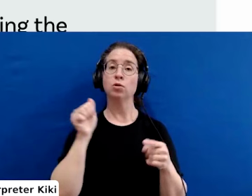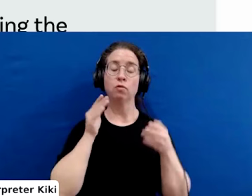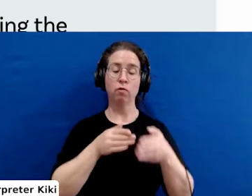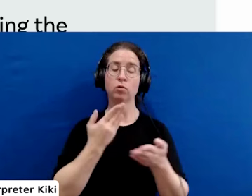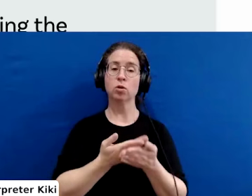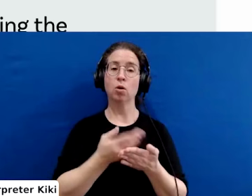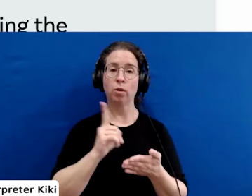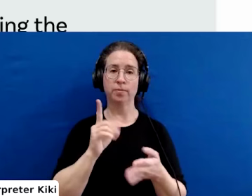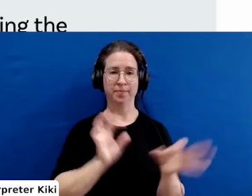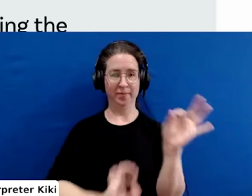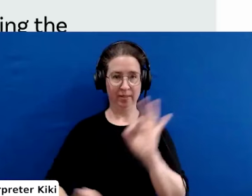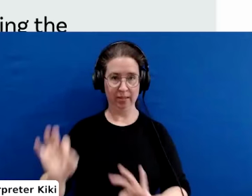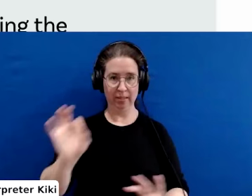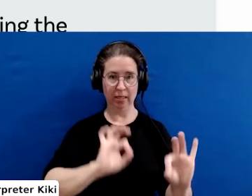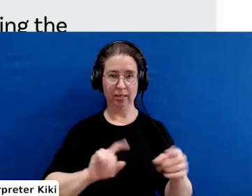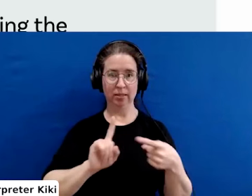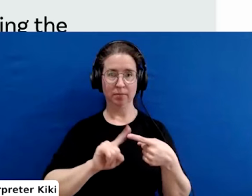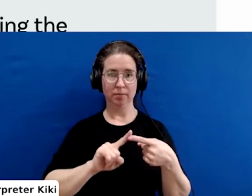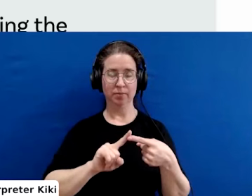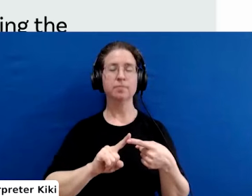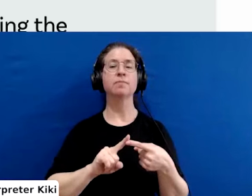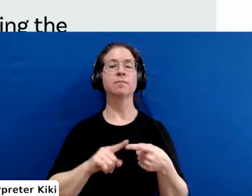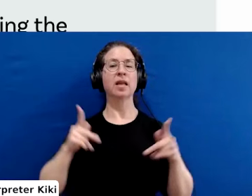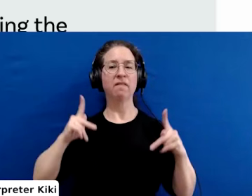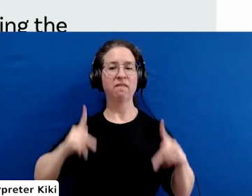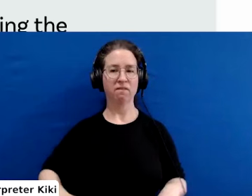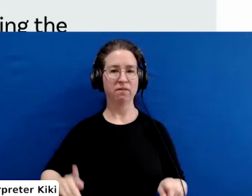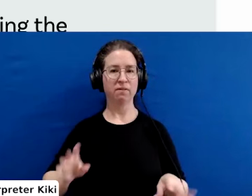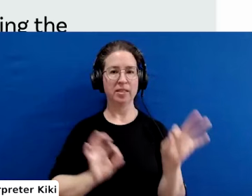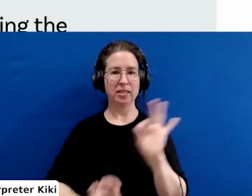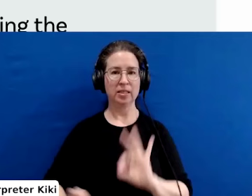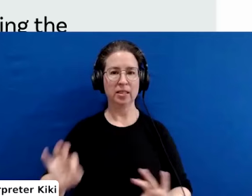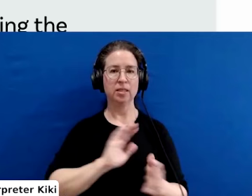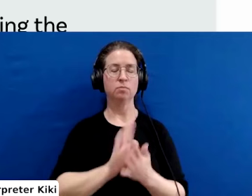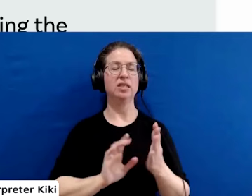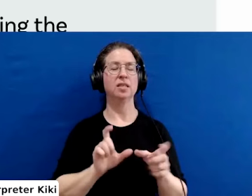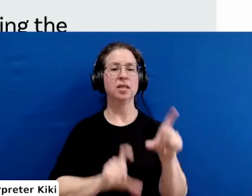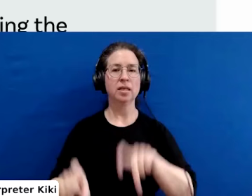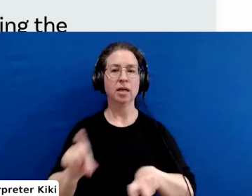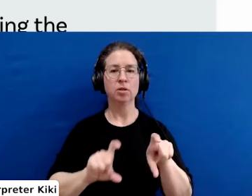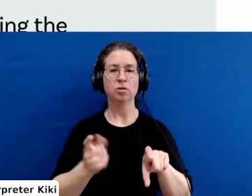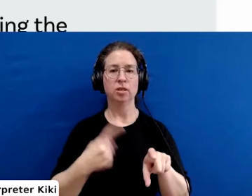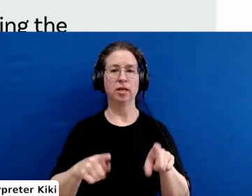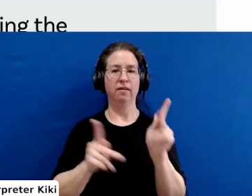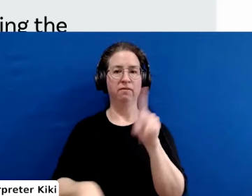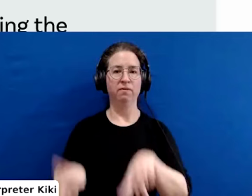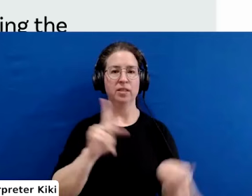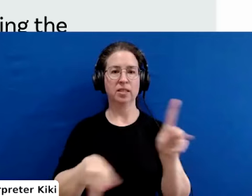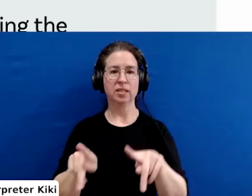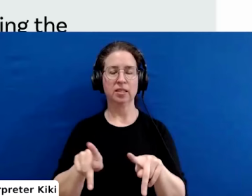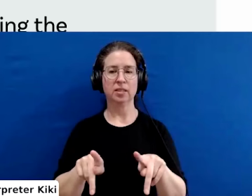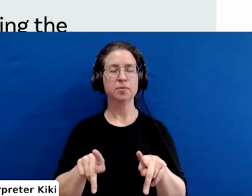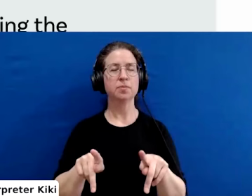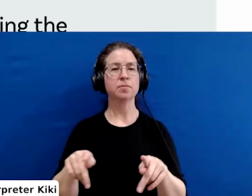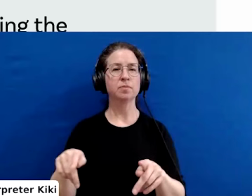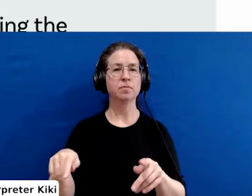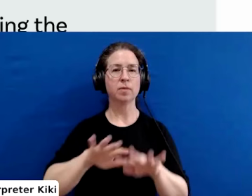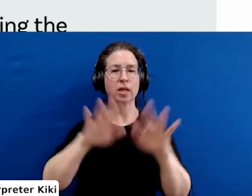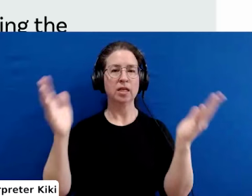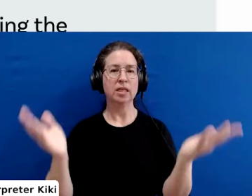for science, priority is given to physical sciences, including chemistry and physics, space